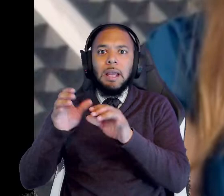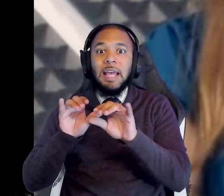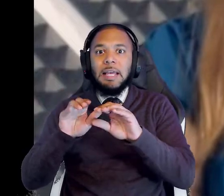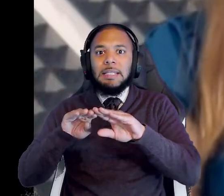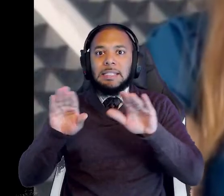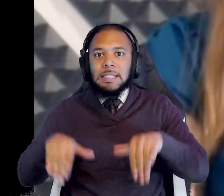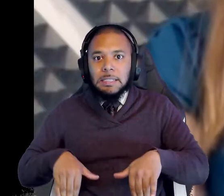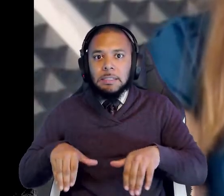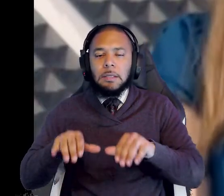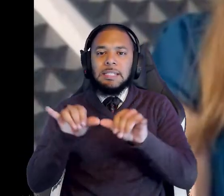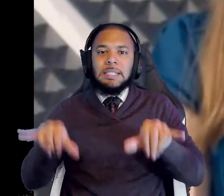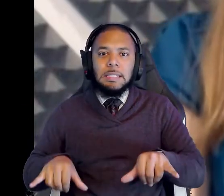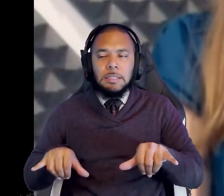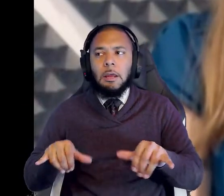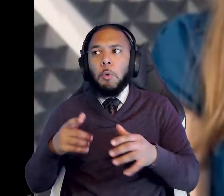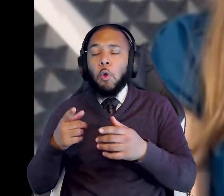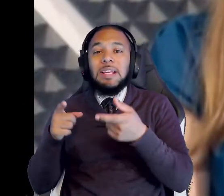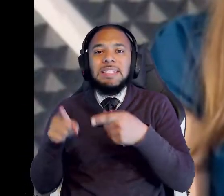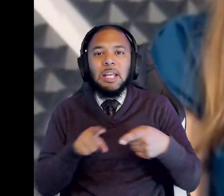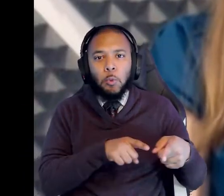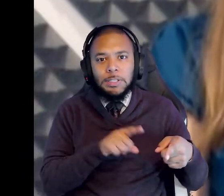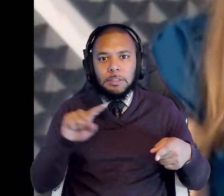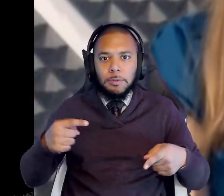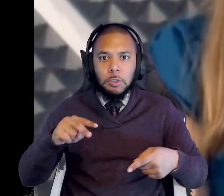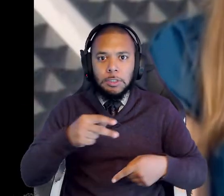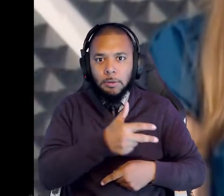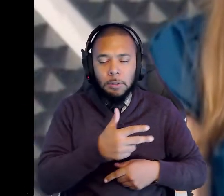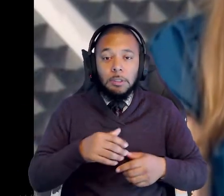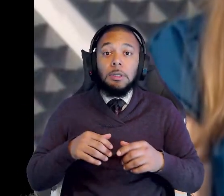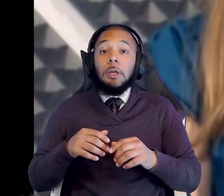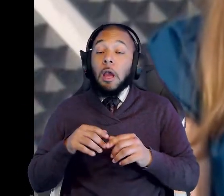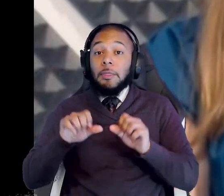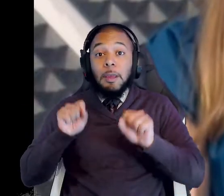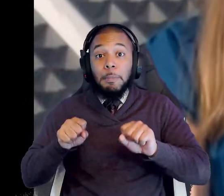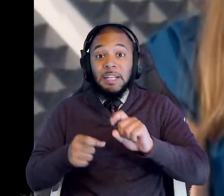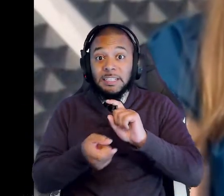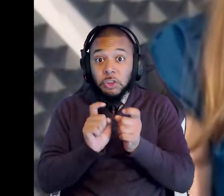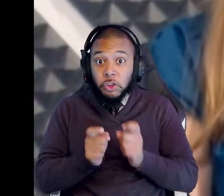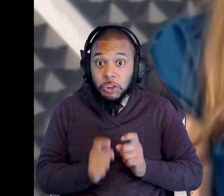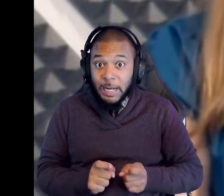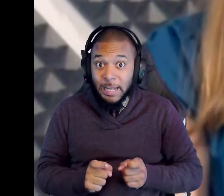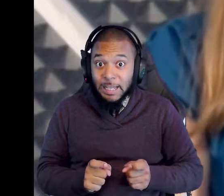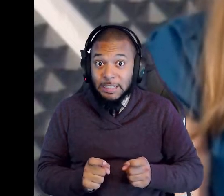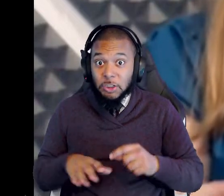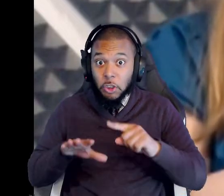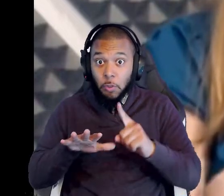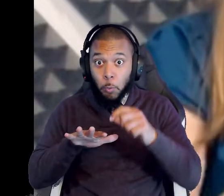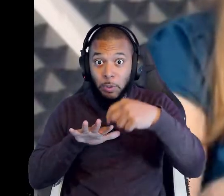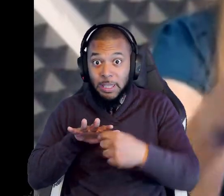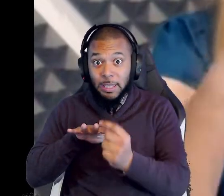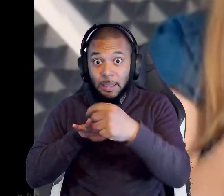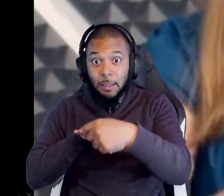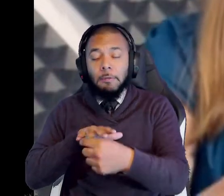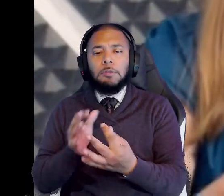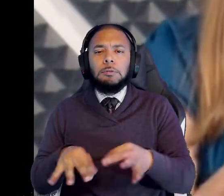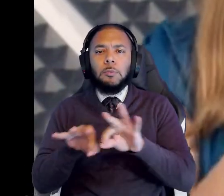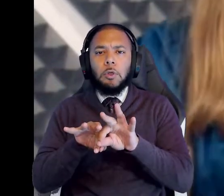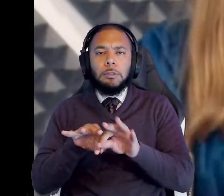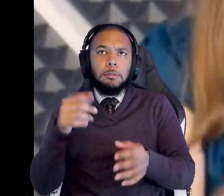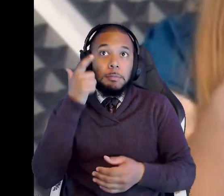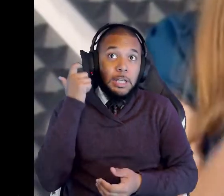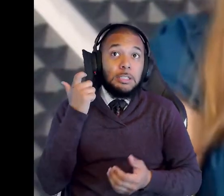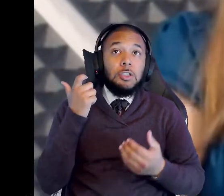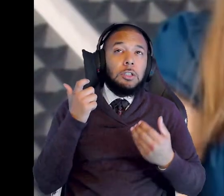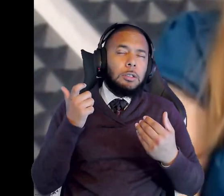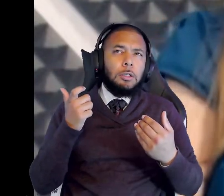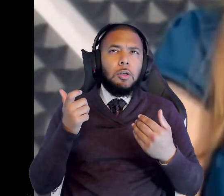it. The ability to change the pattern of the loom's weave was also really important because you could not only